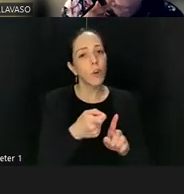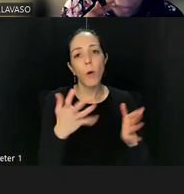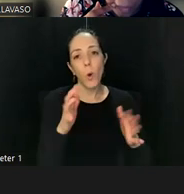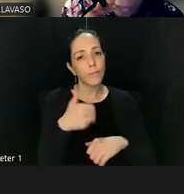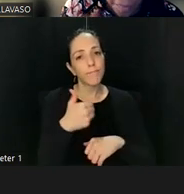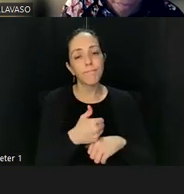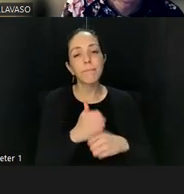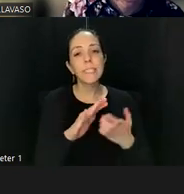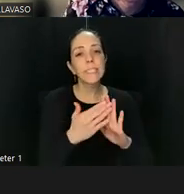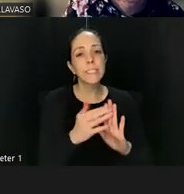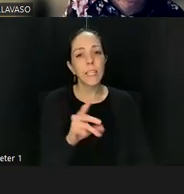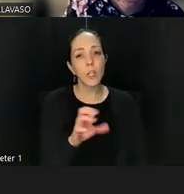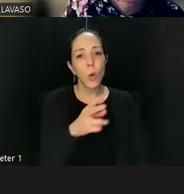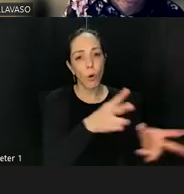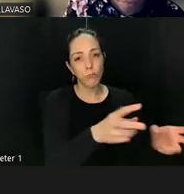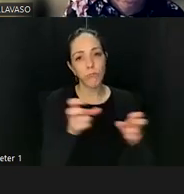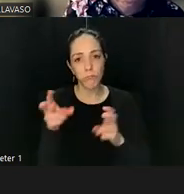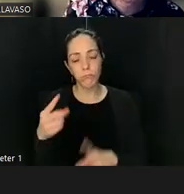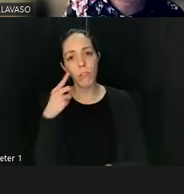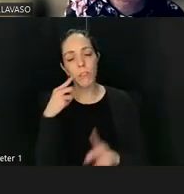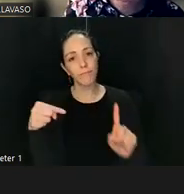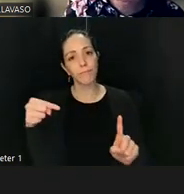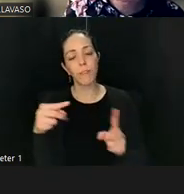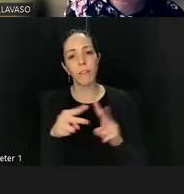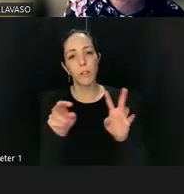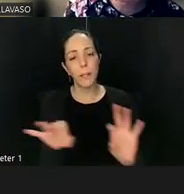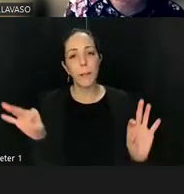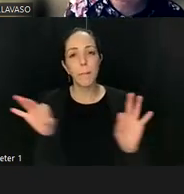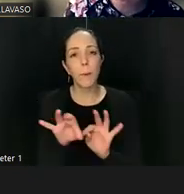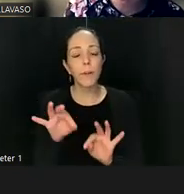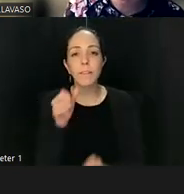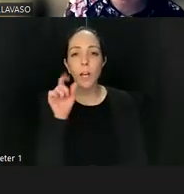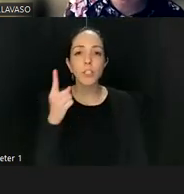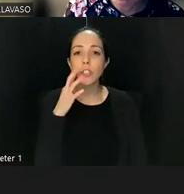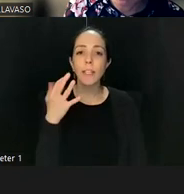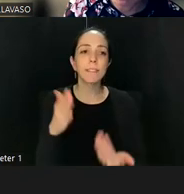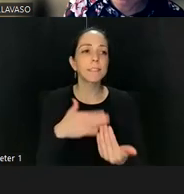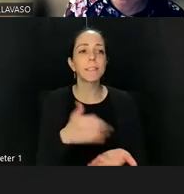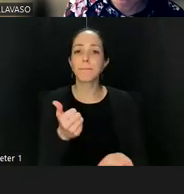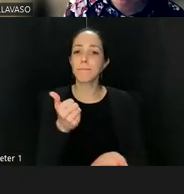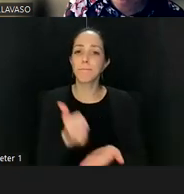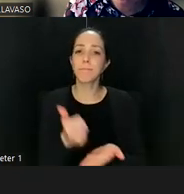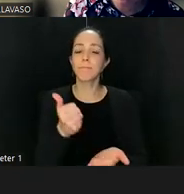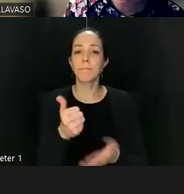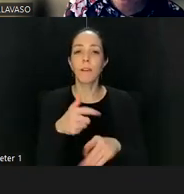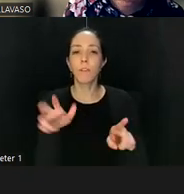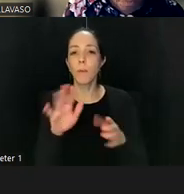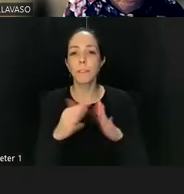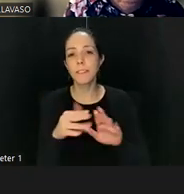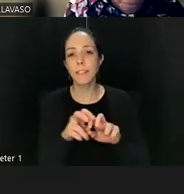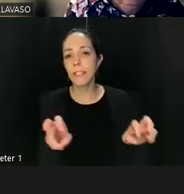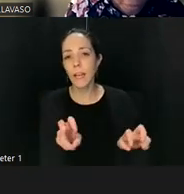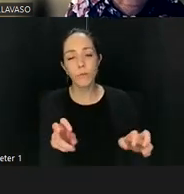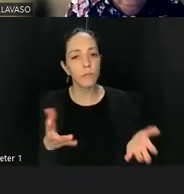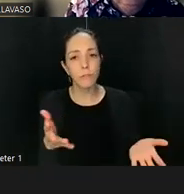And I think it's crucial so that it's not just a rubber stamp from the city council of the